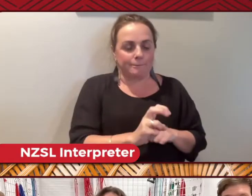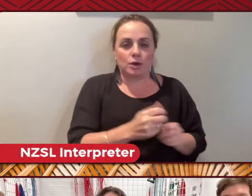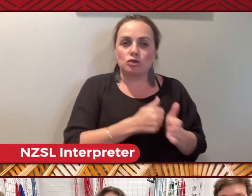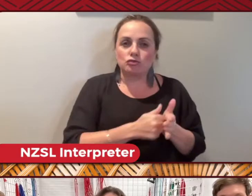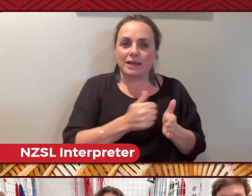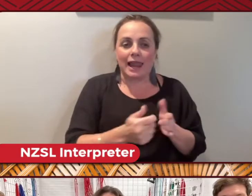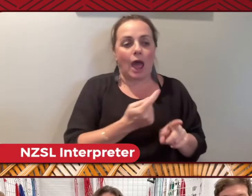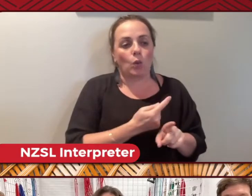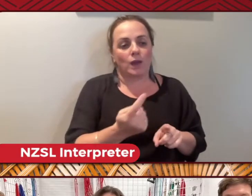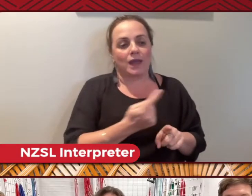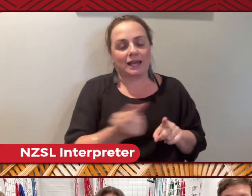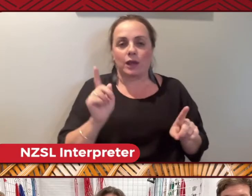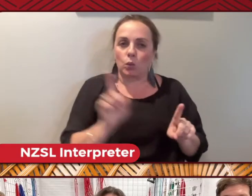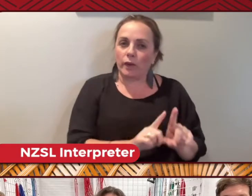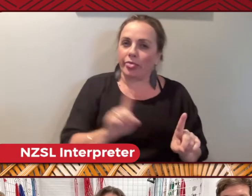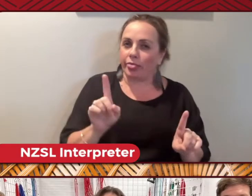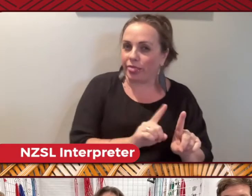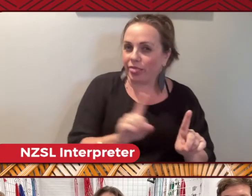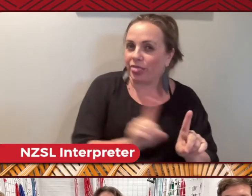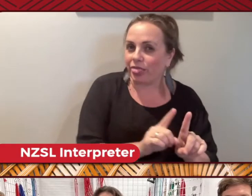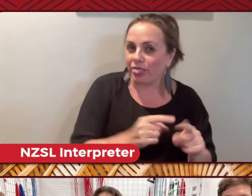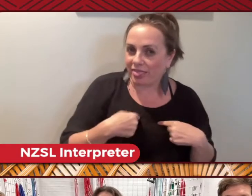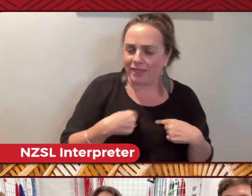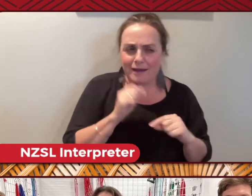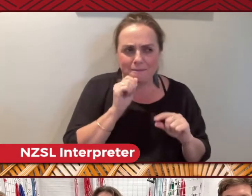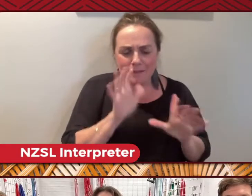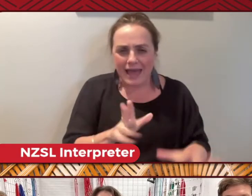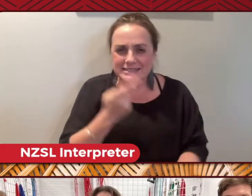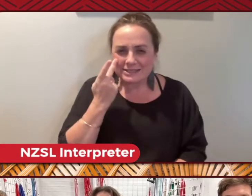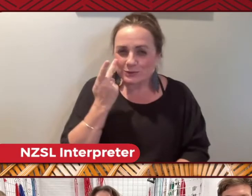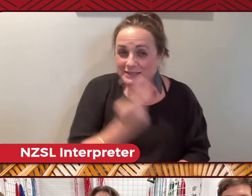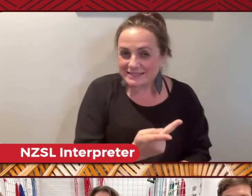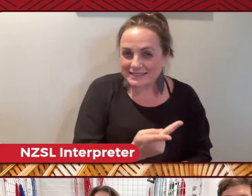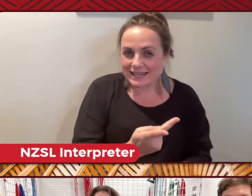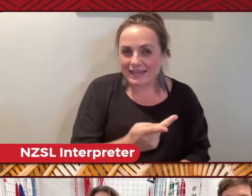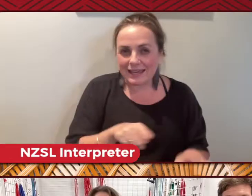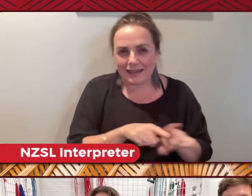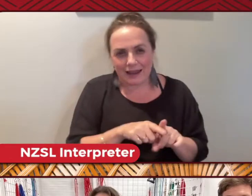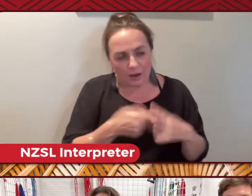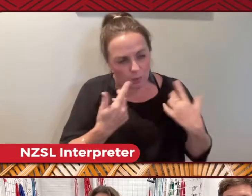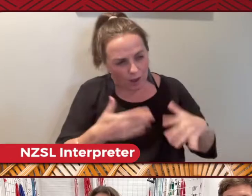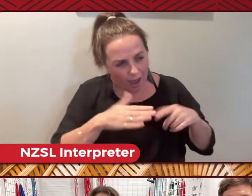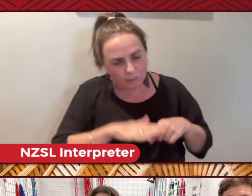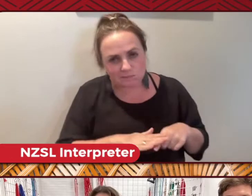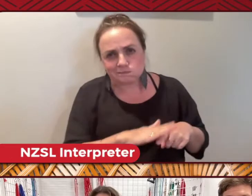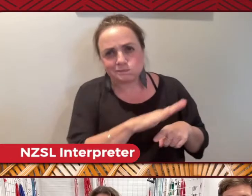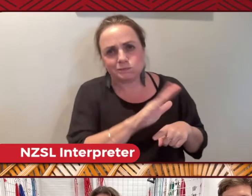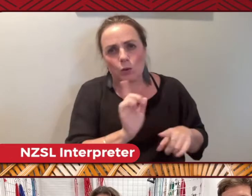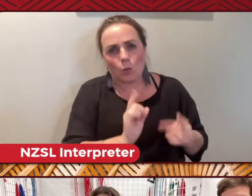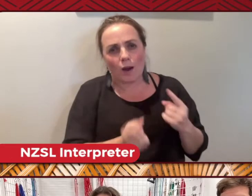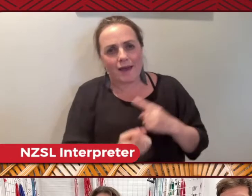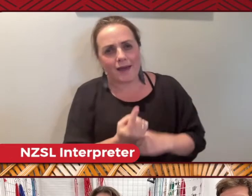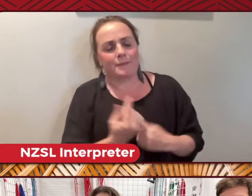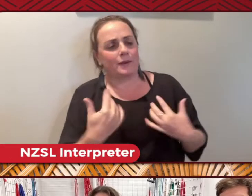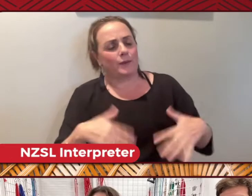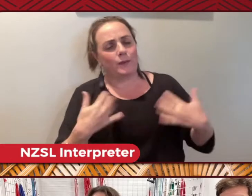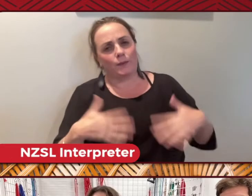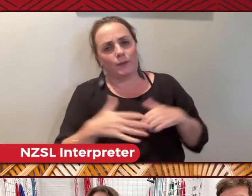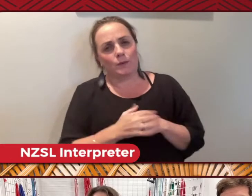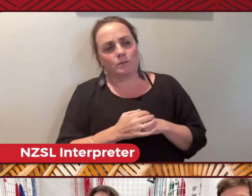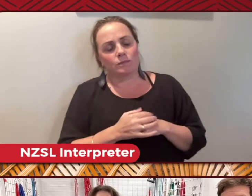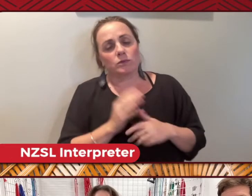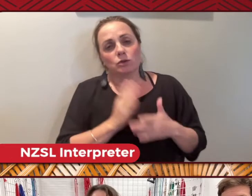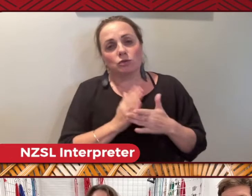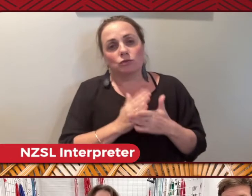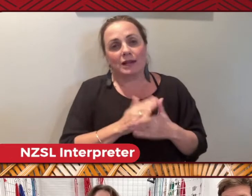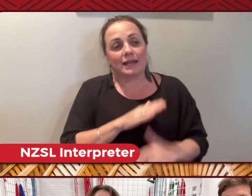weekly practitioners, which has been quite amazing to see just that follow on and really see what happens when at the end of the day,